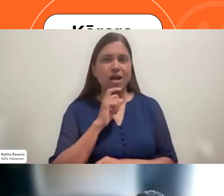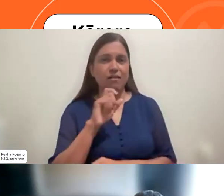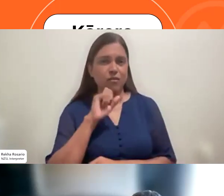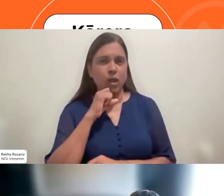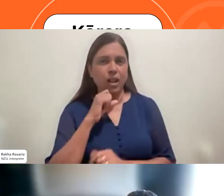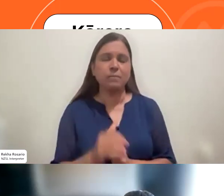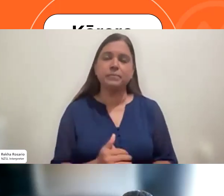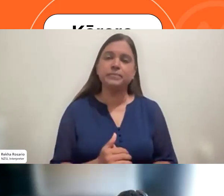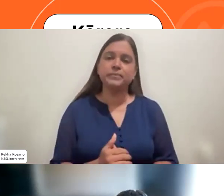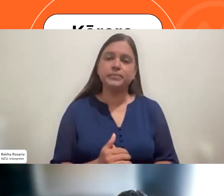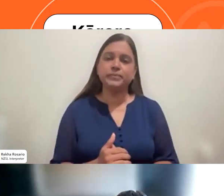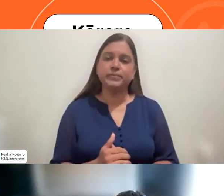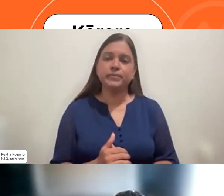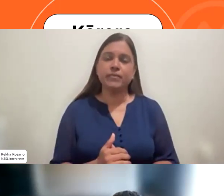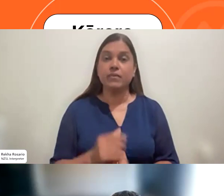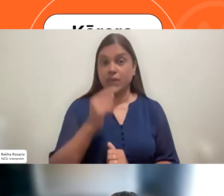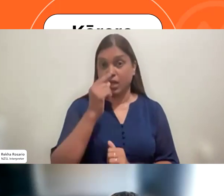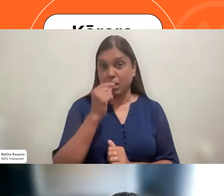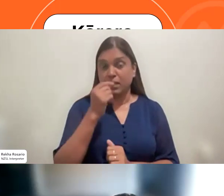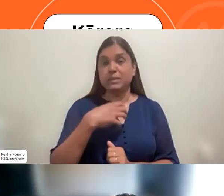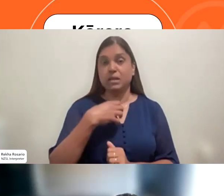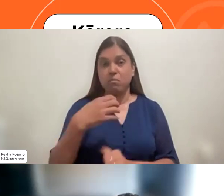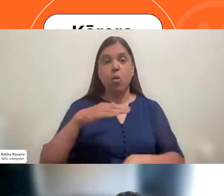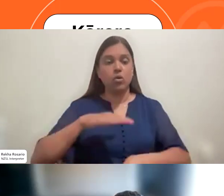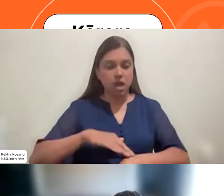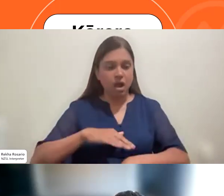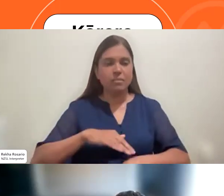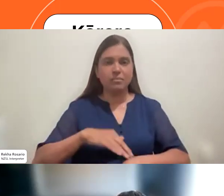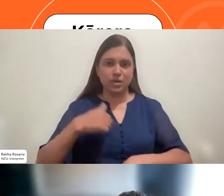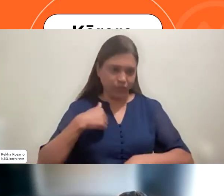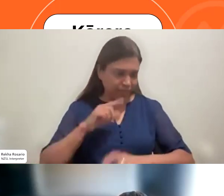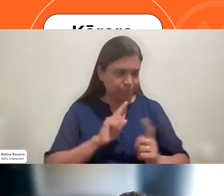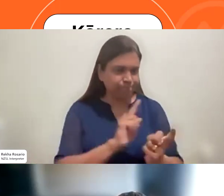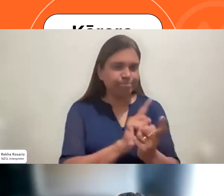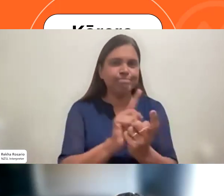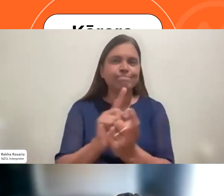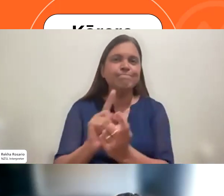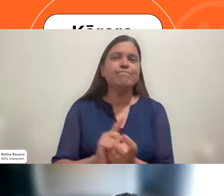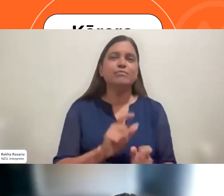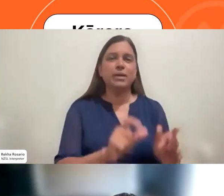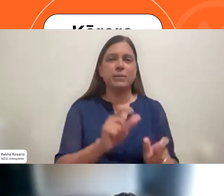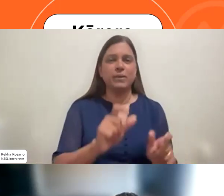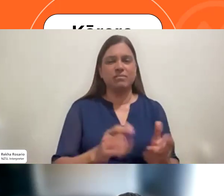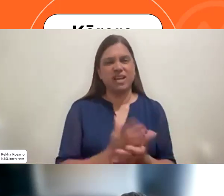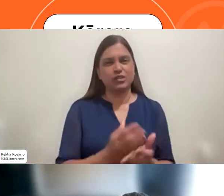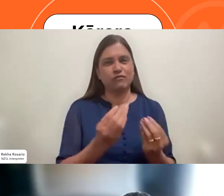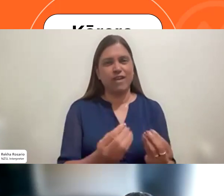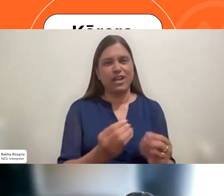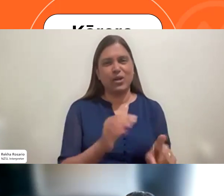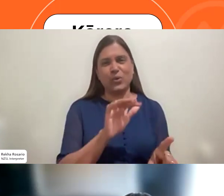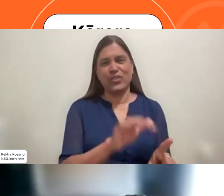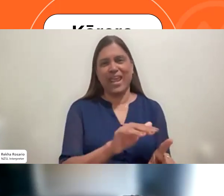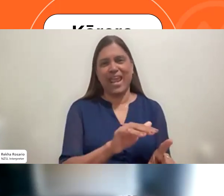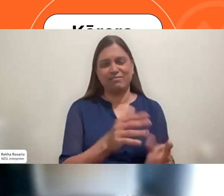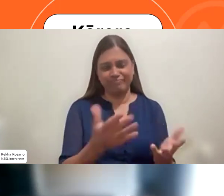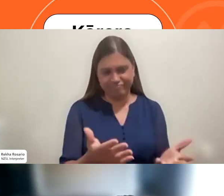give them the ability to spend more time with the community, which is where the real value lies with human